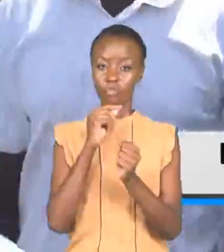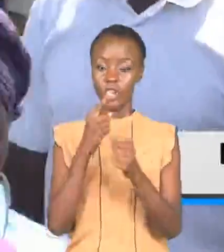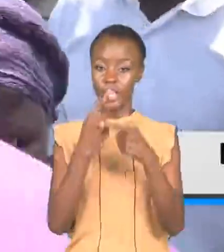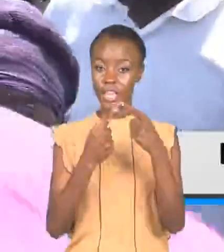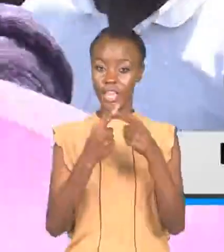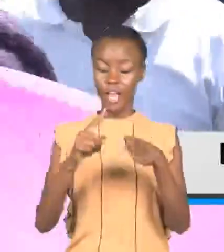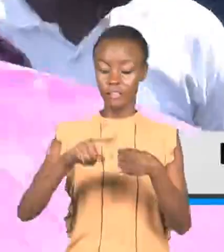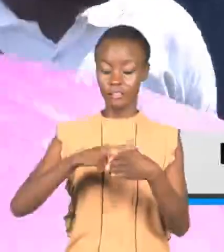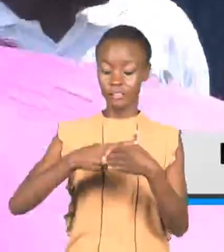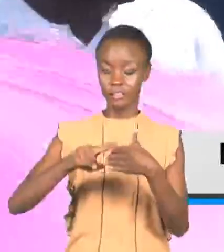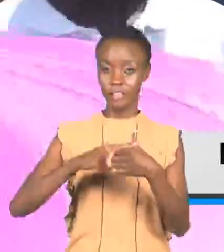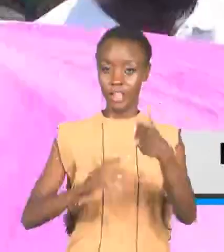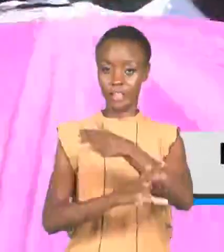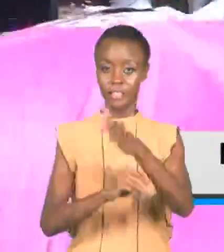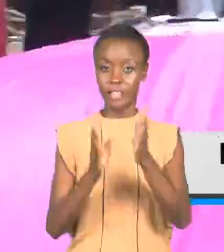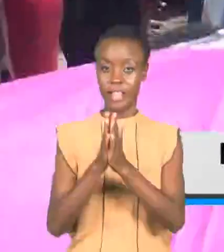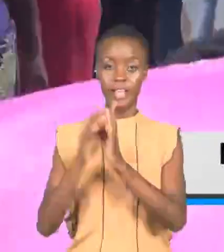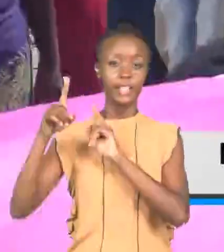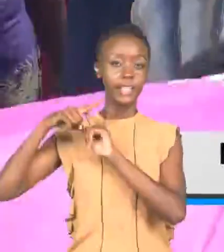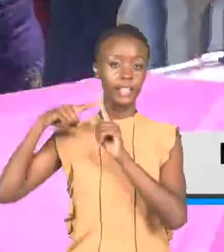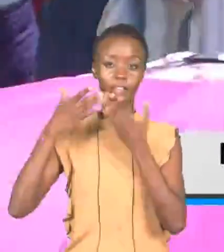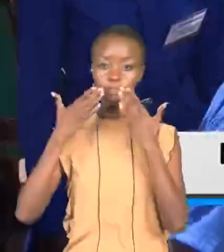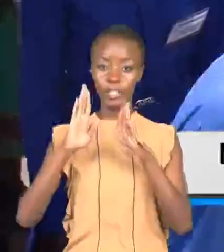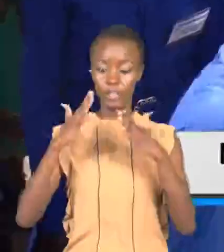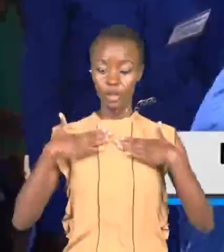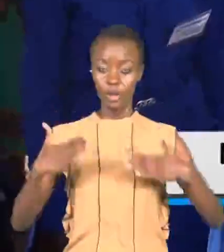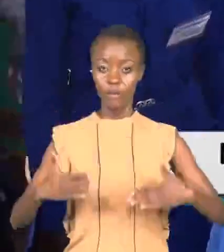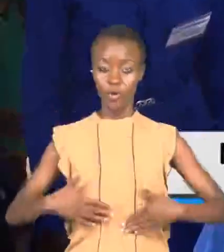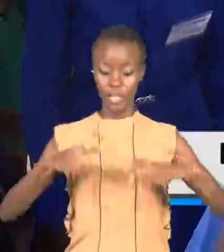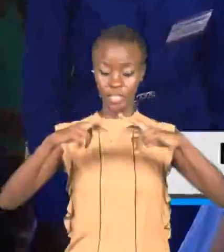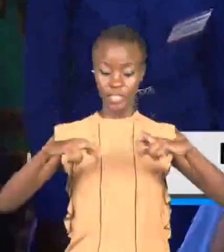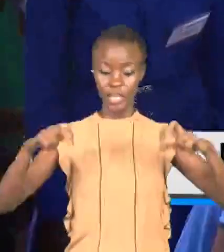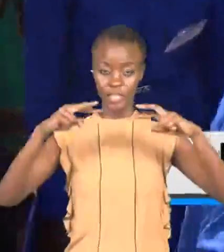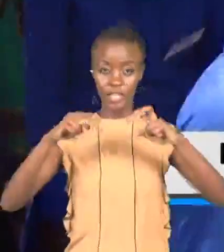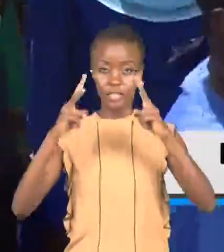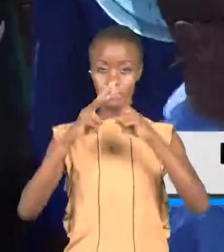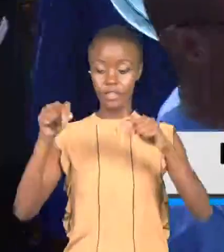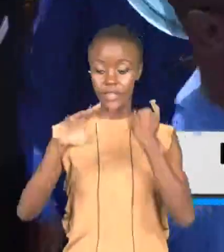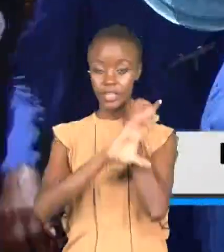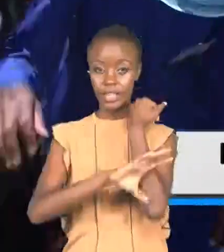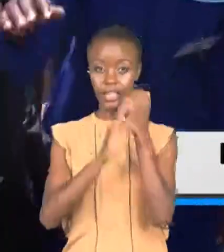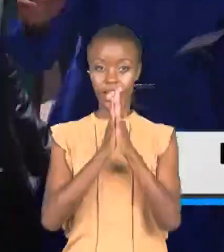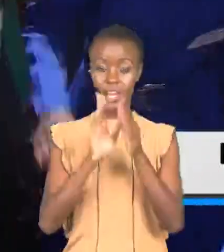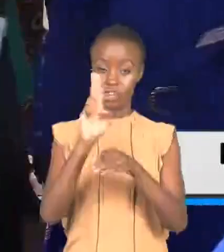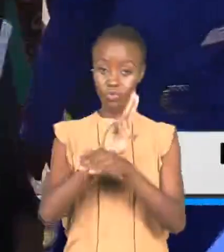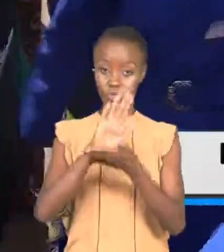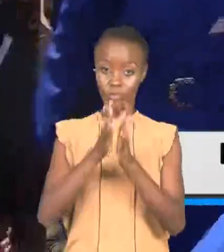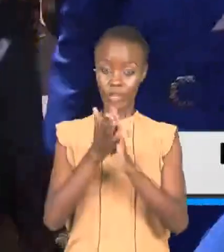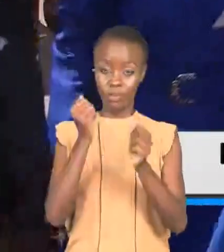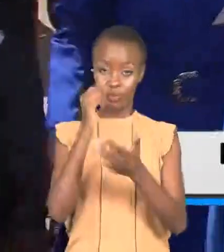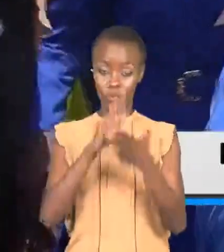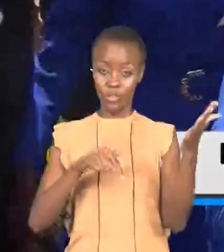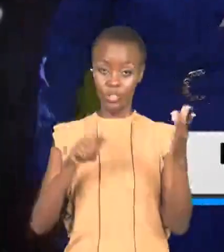is thought to have been murdered. Albino body parts are much sought after in the country and are used in witchcraft